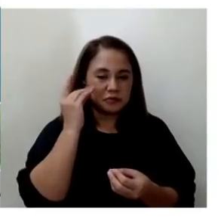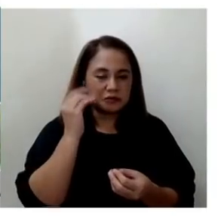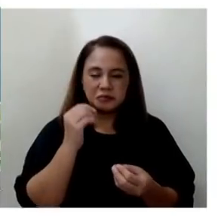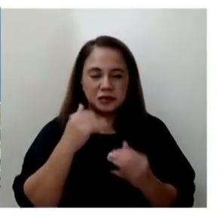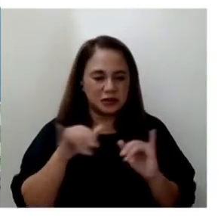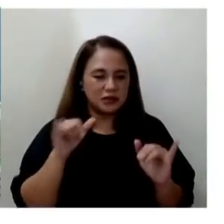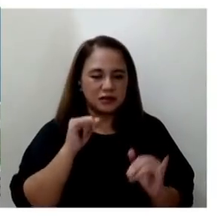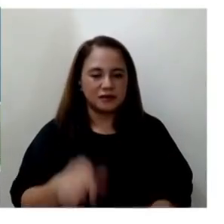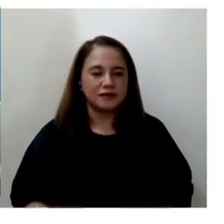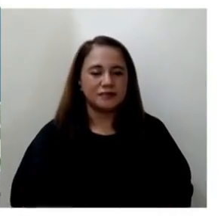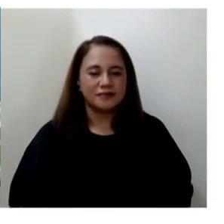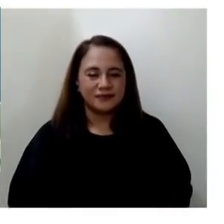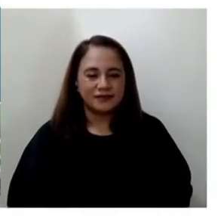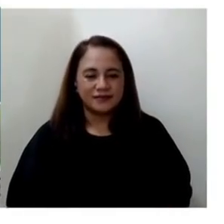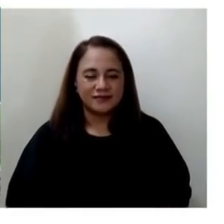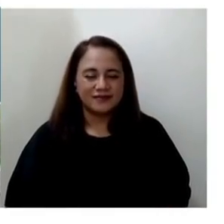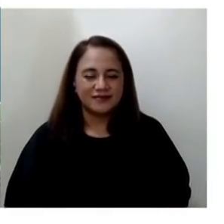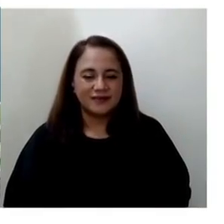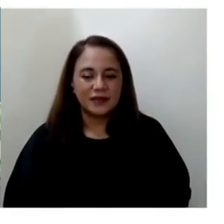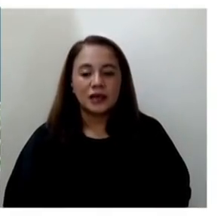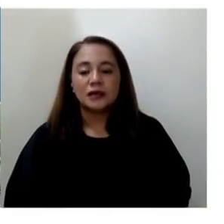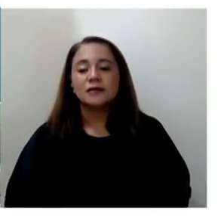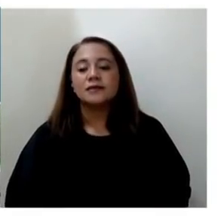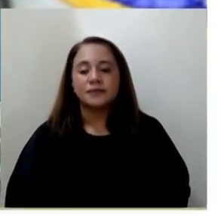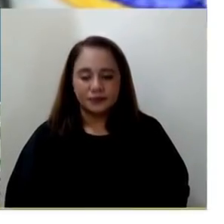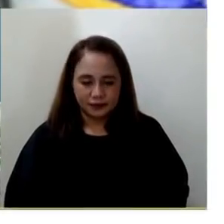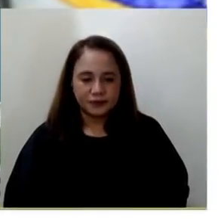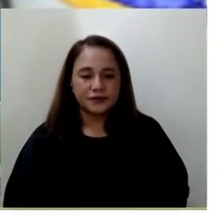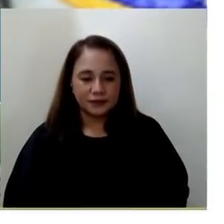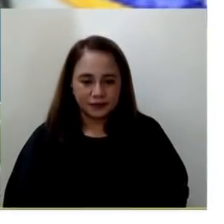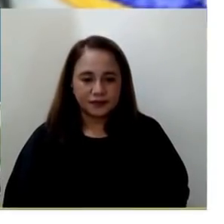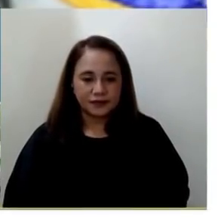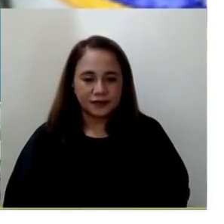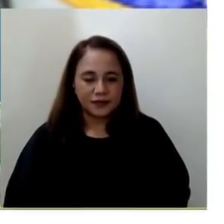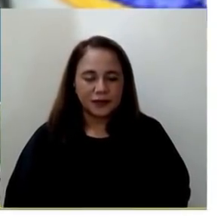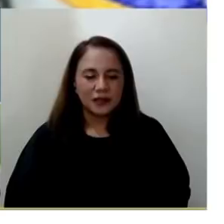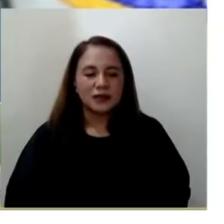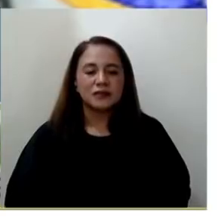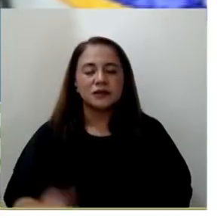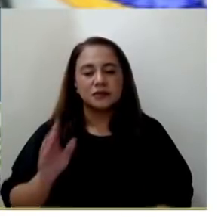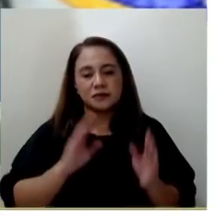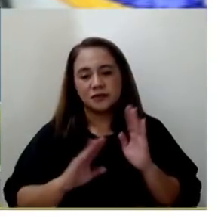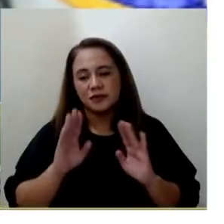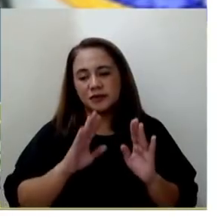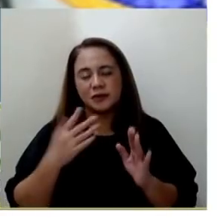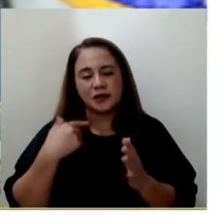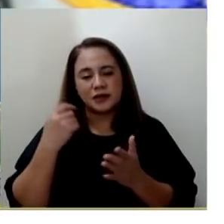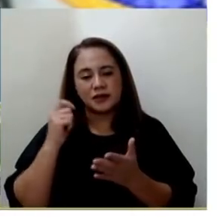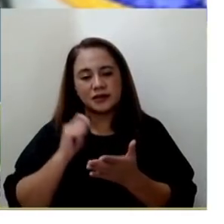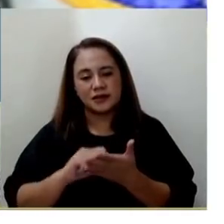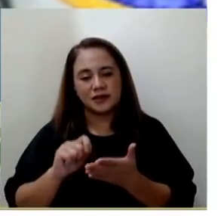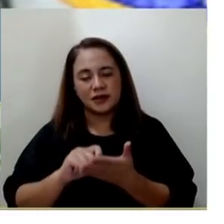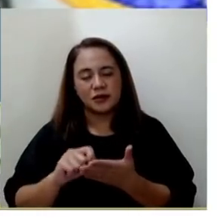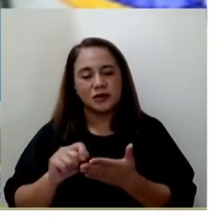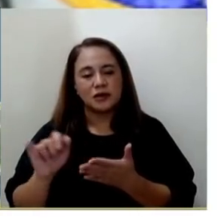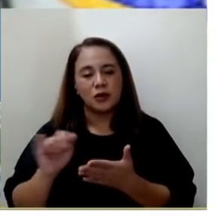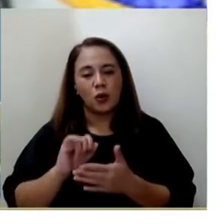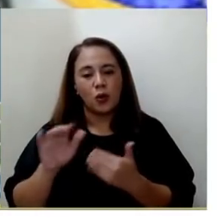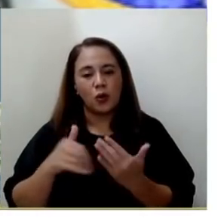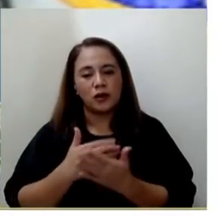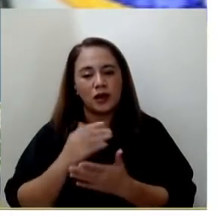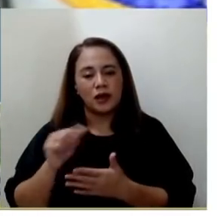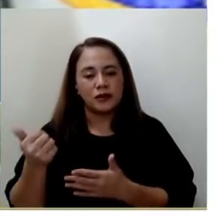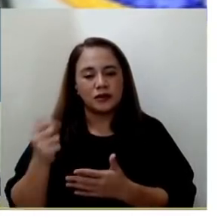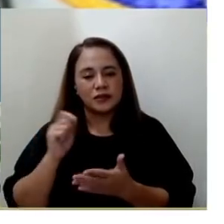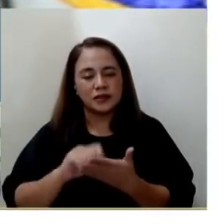No. That has not been a problem to us because the secretary, like all the other secretaries, are